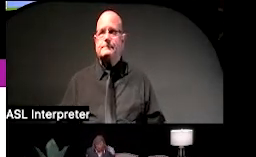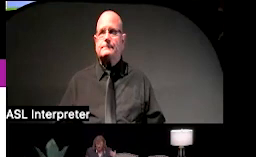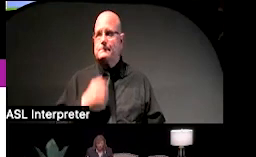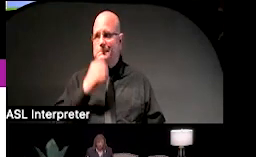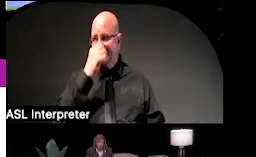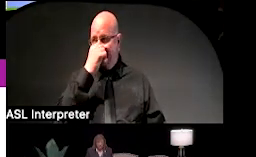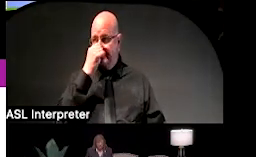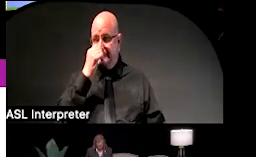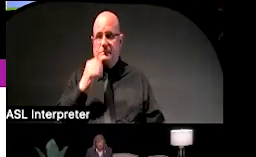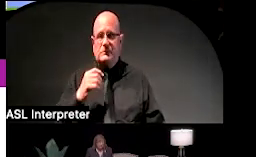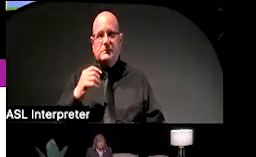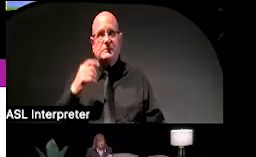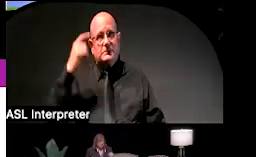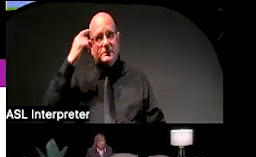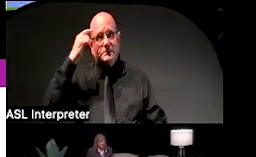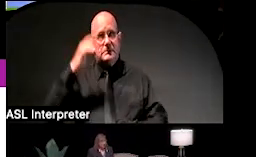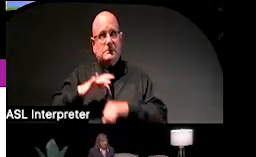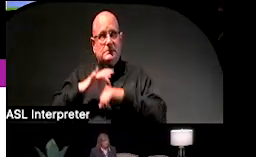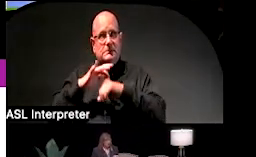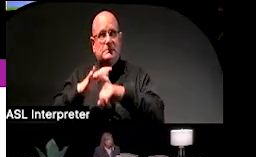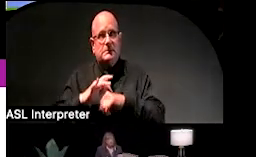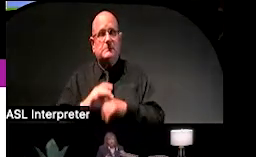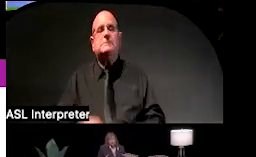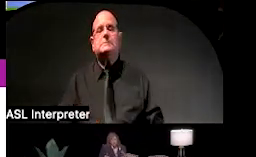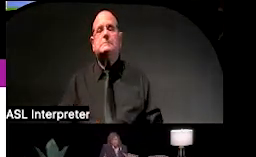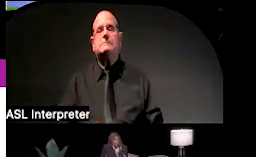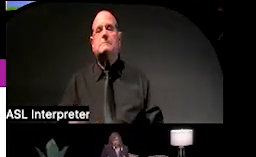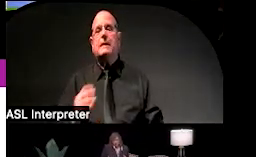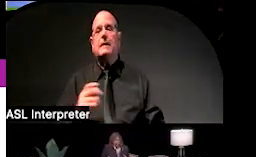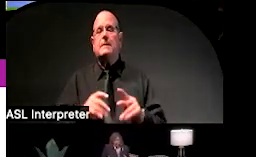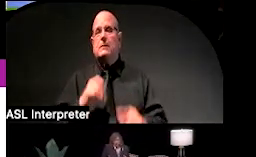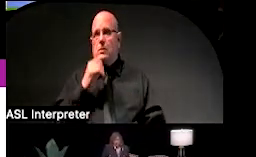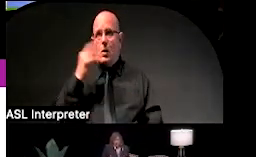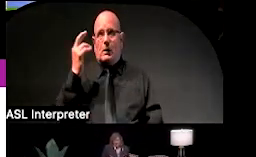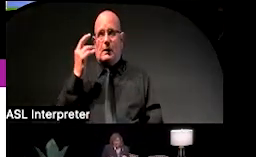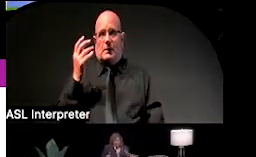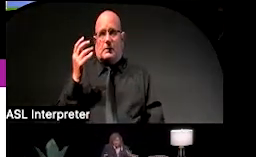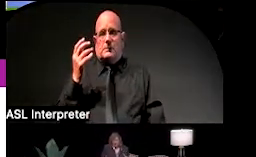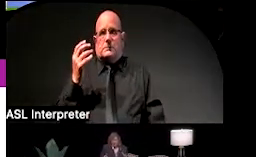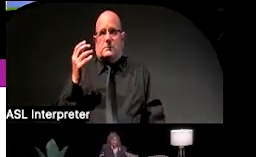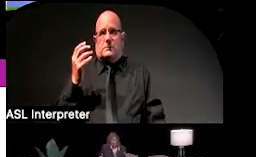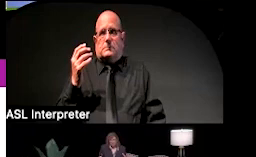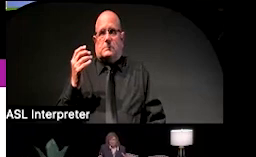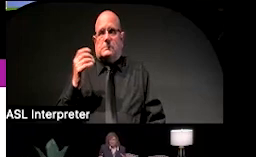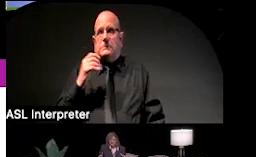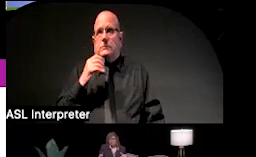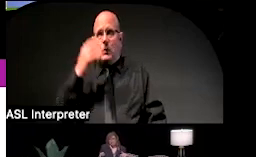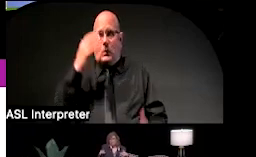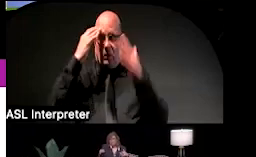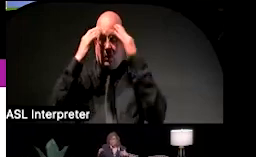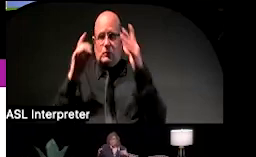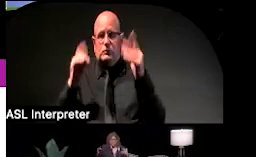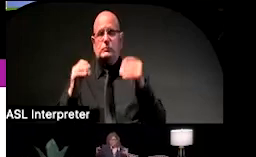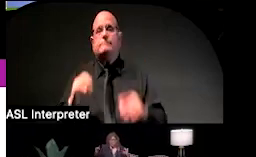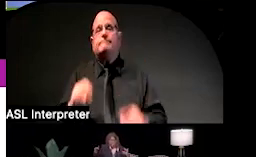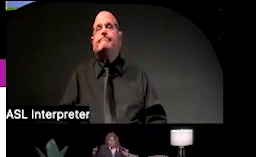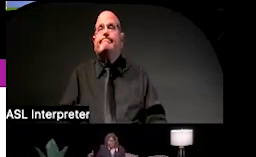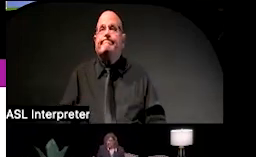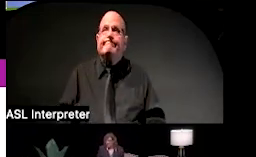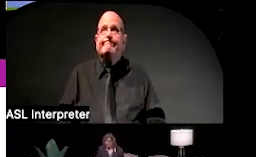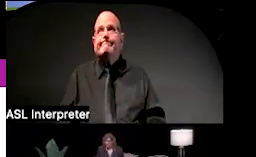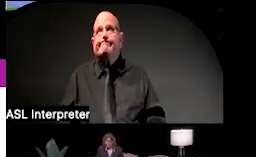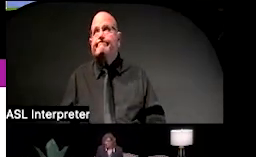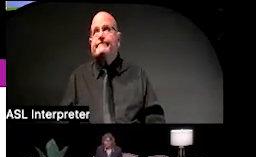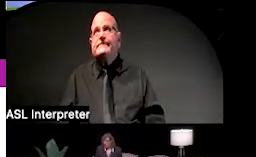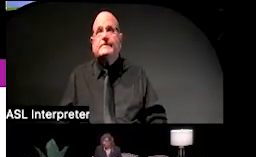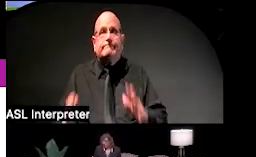It's on your mind. Many folks don't know what to do, and so they just let